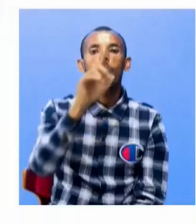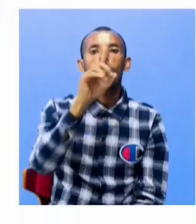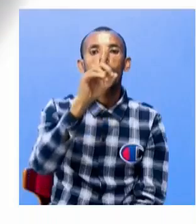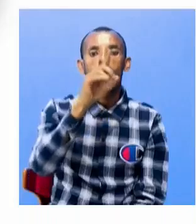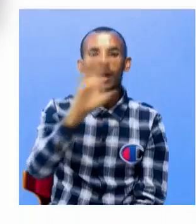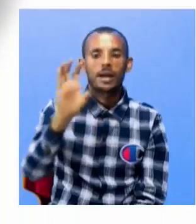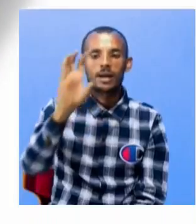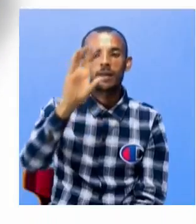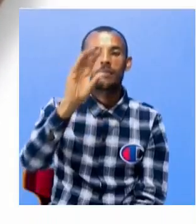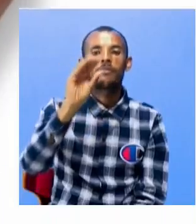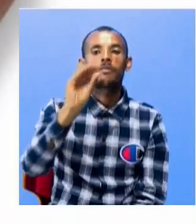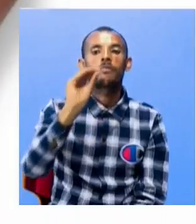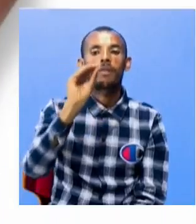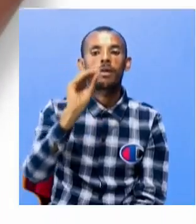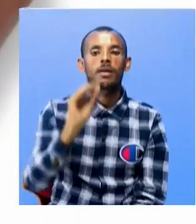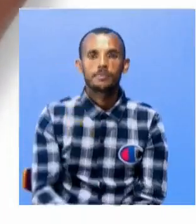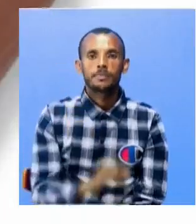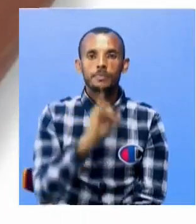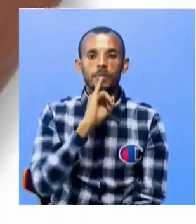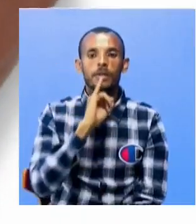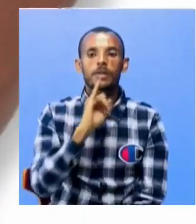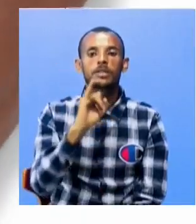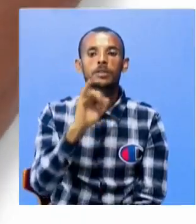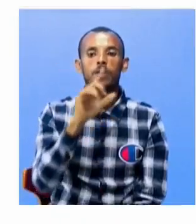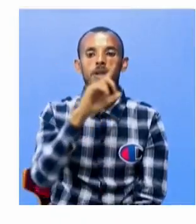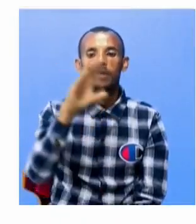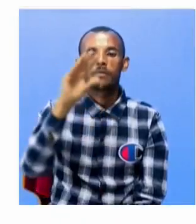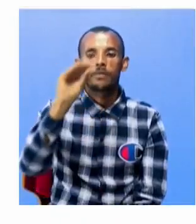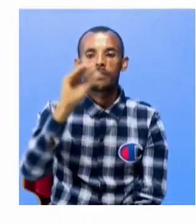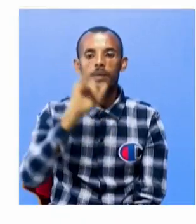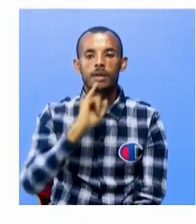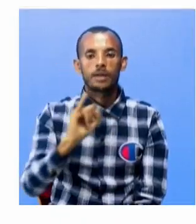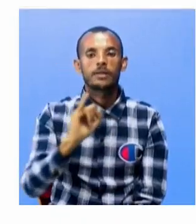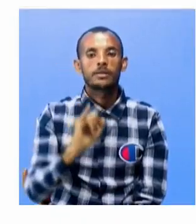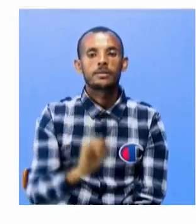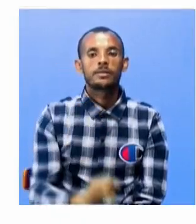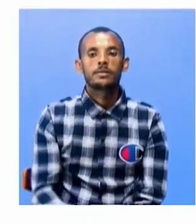150 is